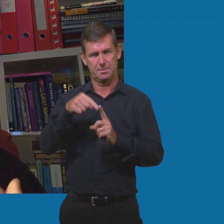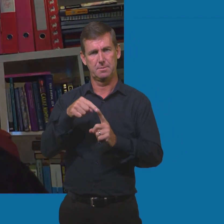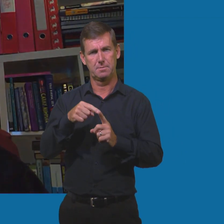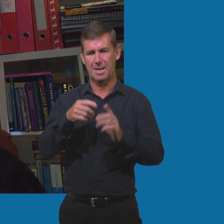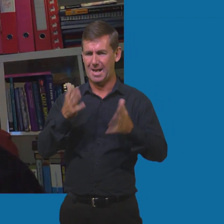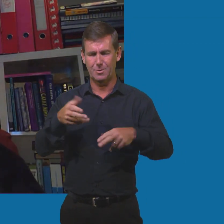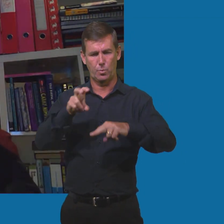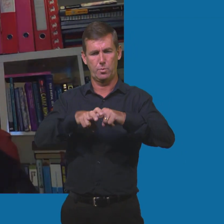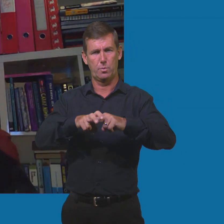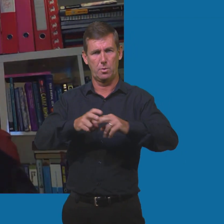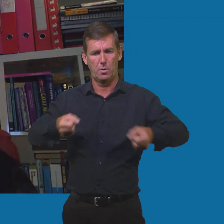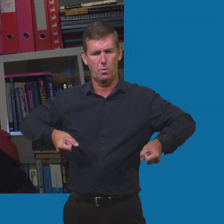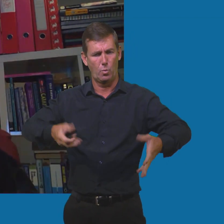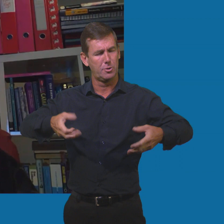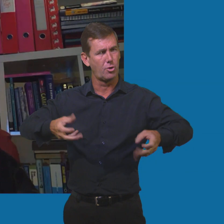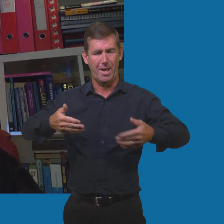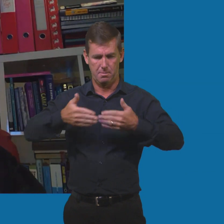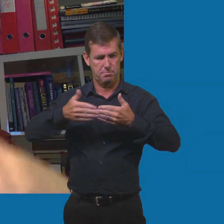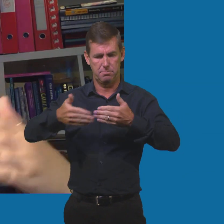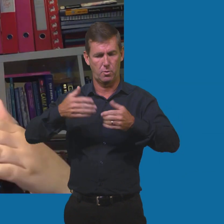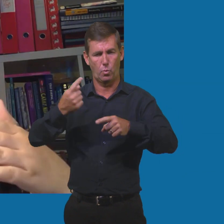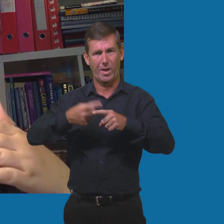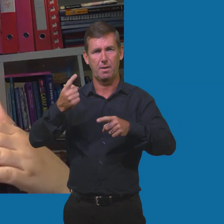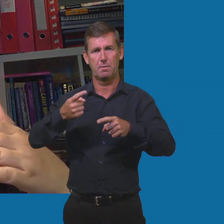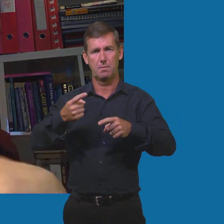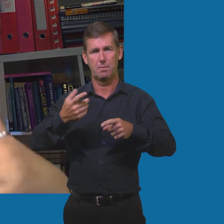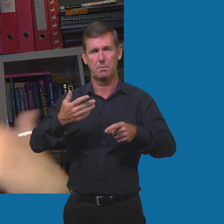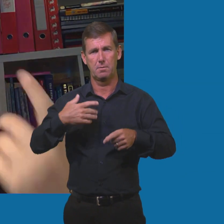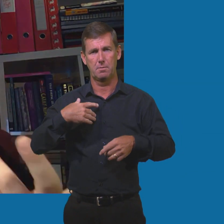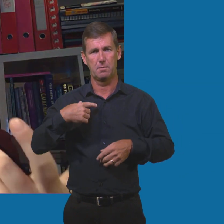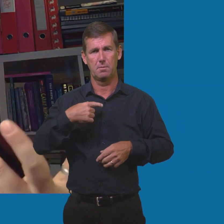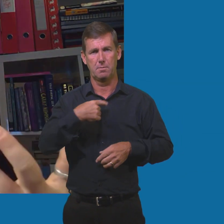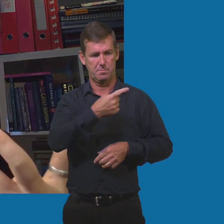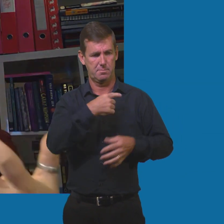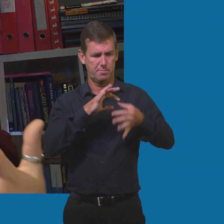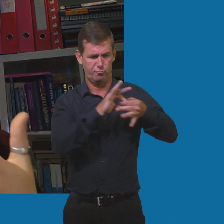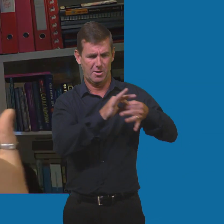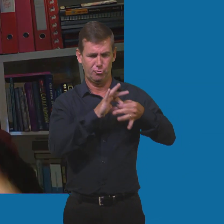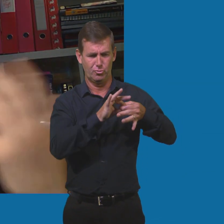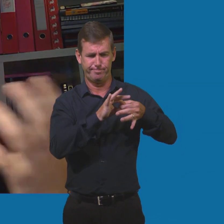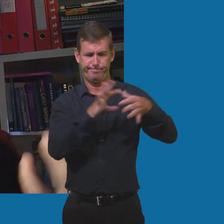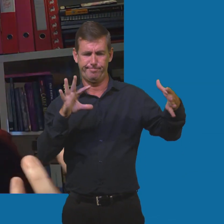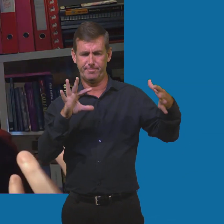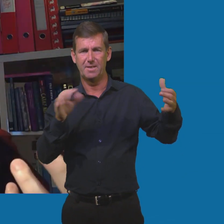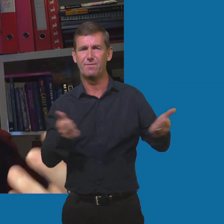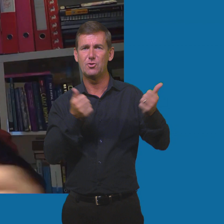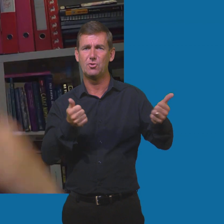get a wheelchair. And so when that relationship then subsequently ended, having been in a relationship with somebody who'd